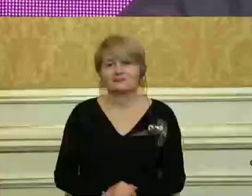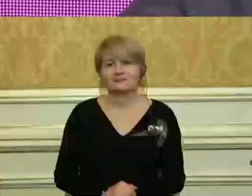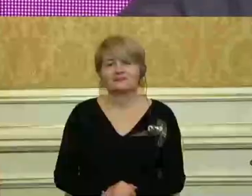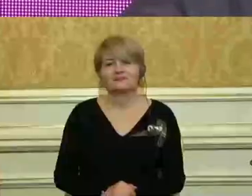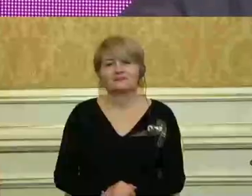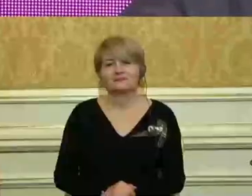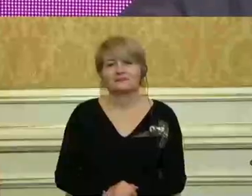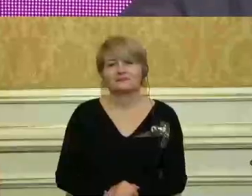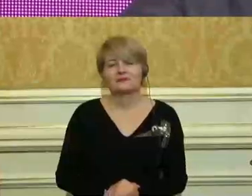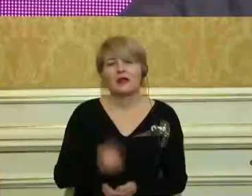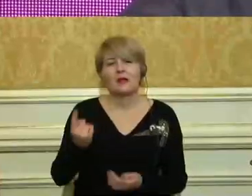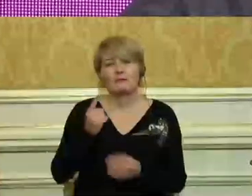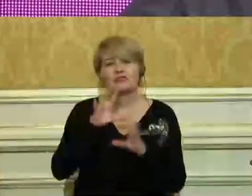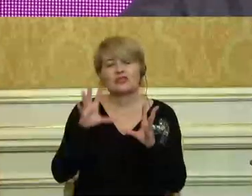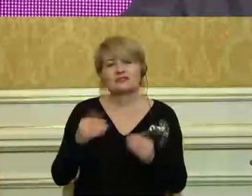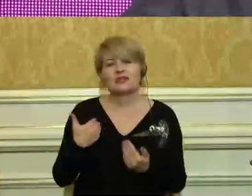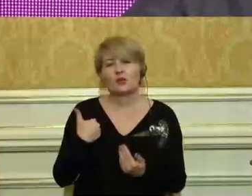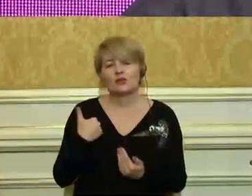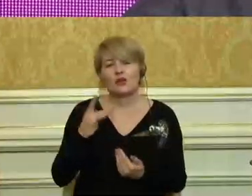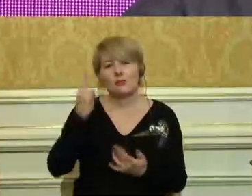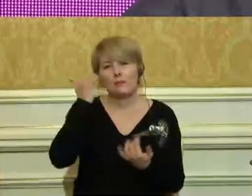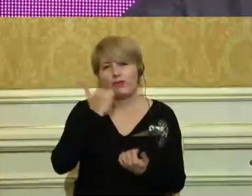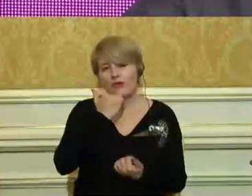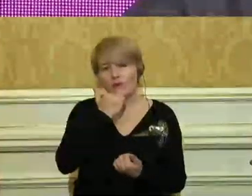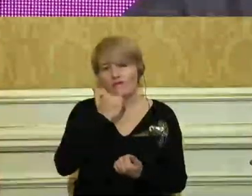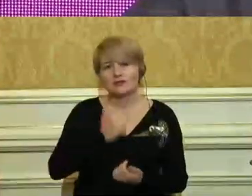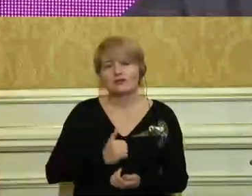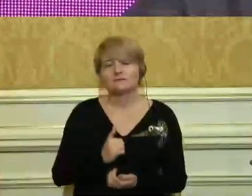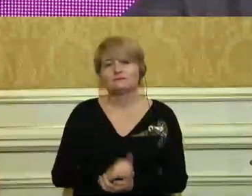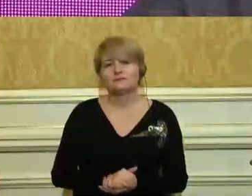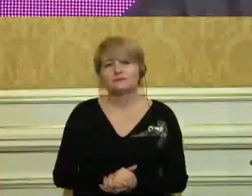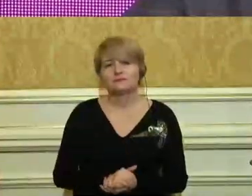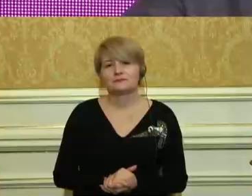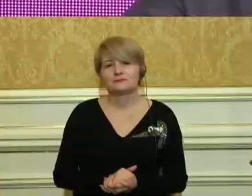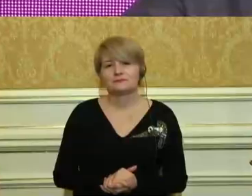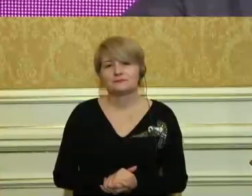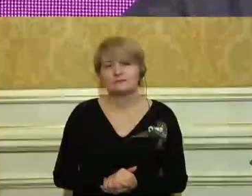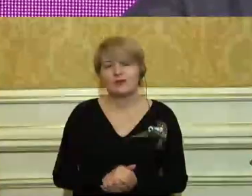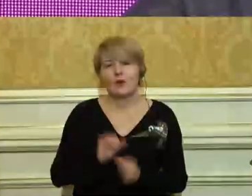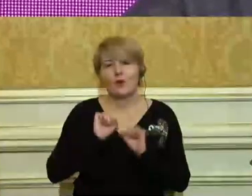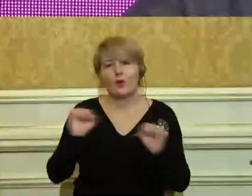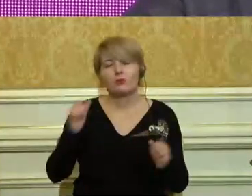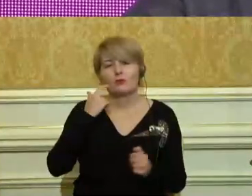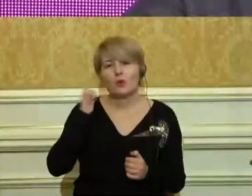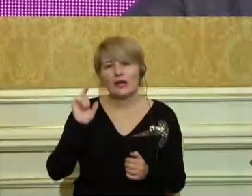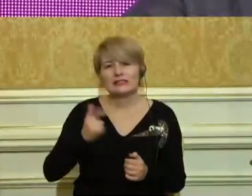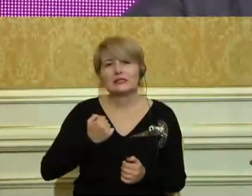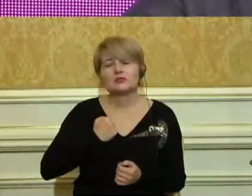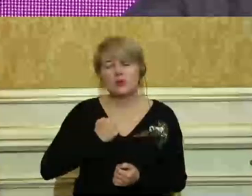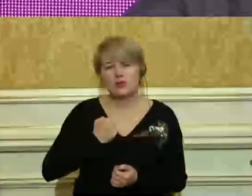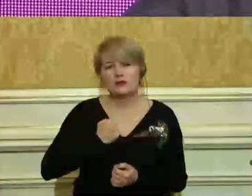First of all, I would like to thank the brave Ukrainian soldiers men and